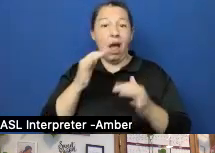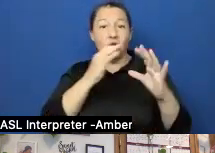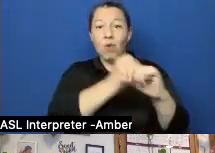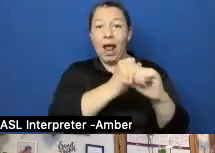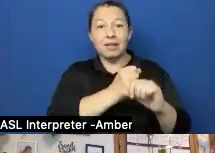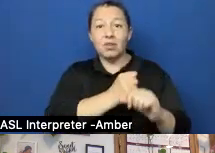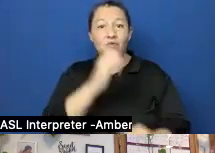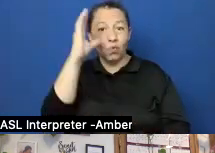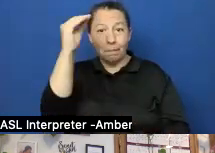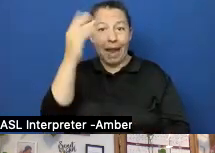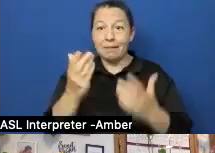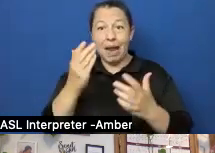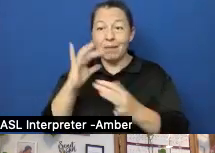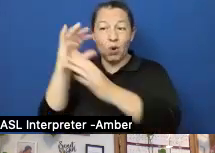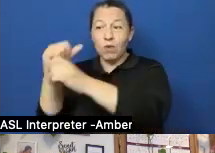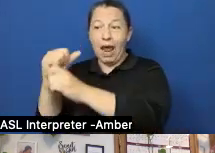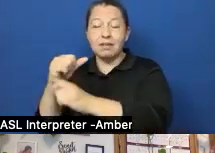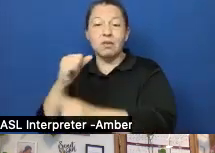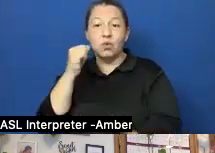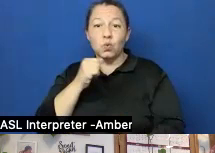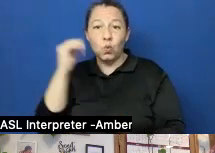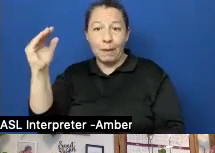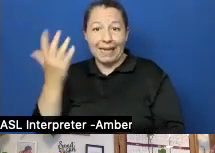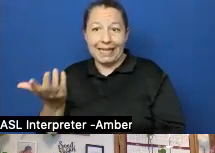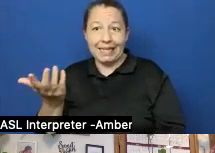with women. So same thing, you could be asexual or aromantic.